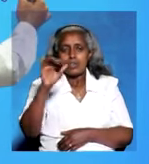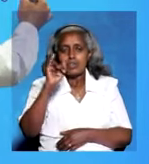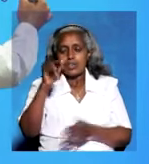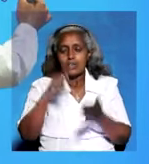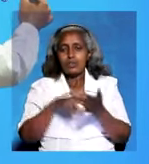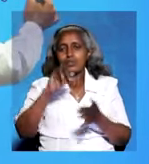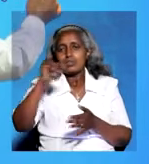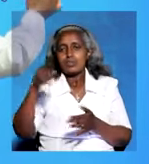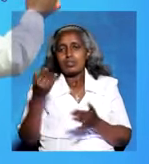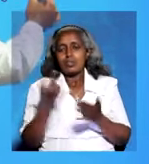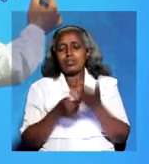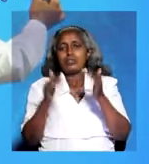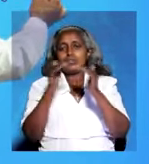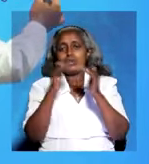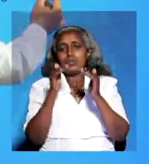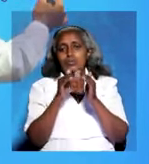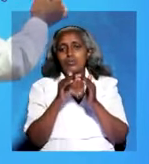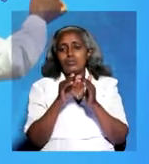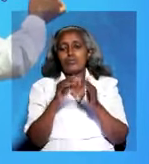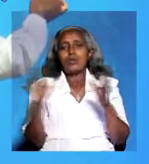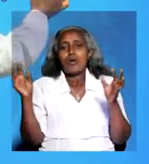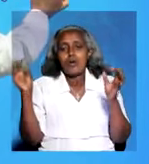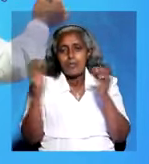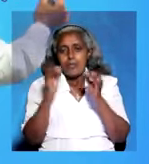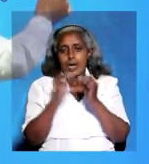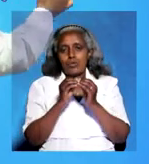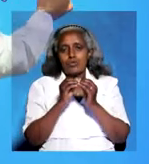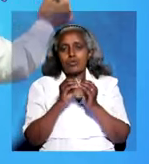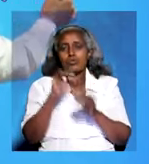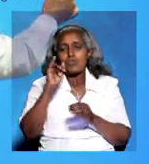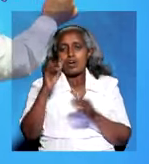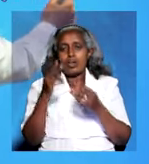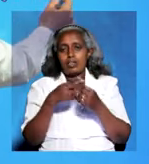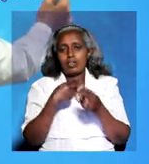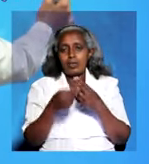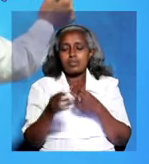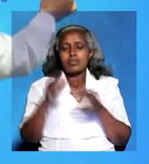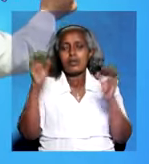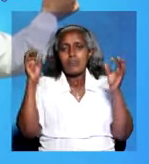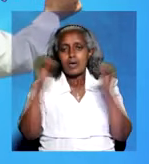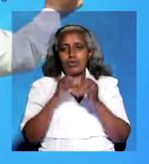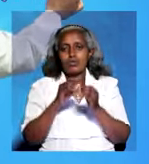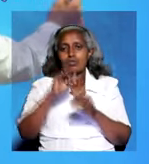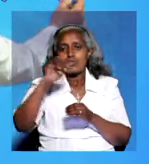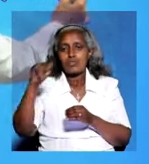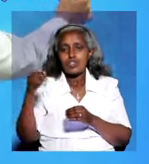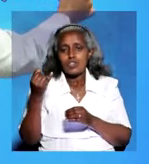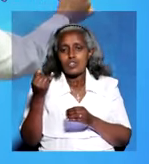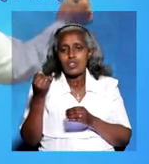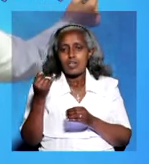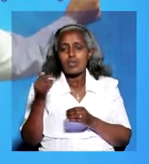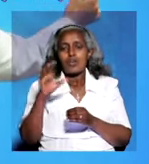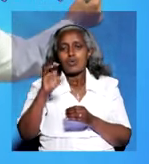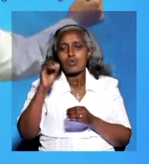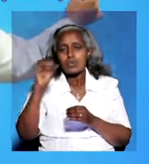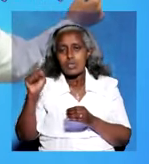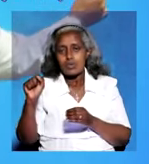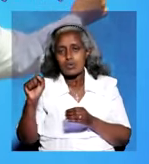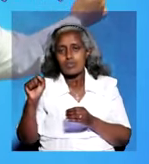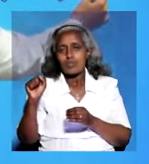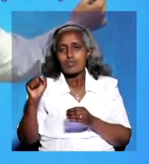dot J, this is equal to this magnitude of I times magnitude of J cosine